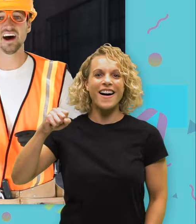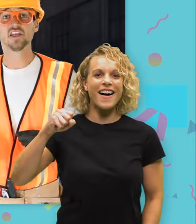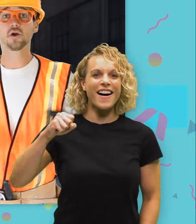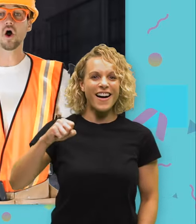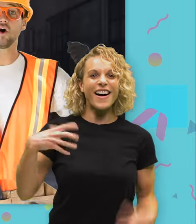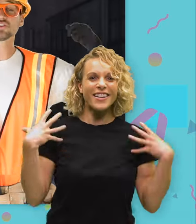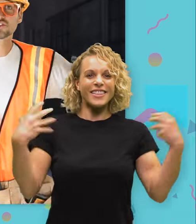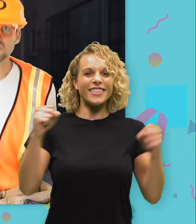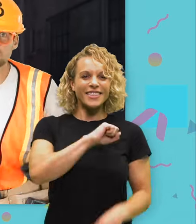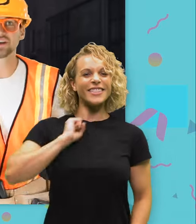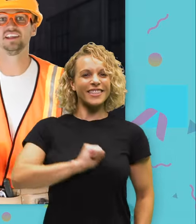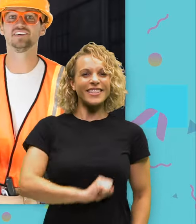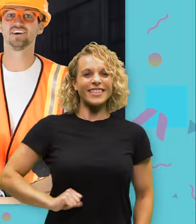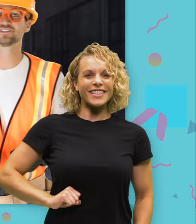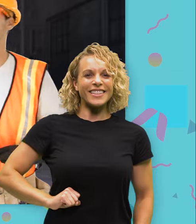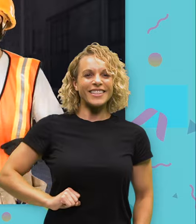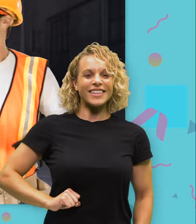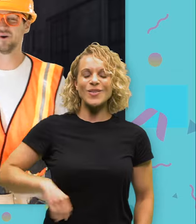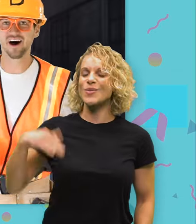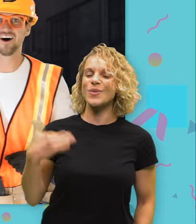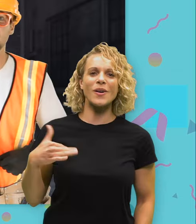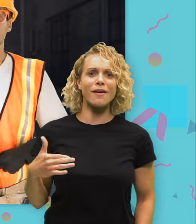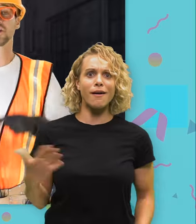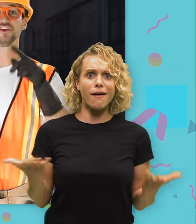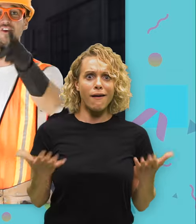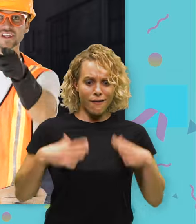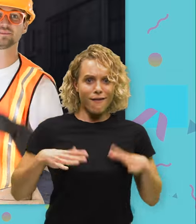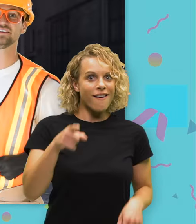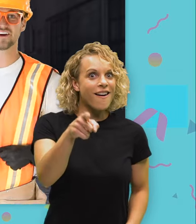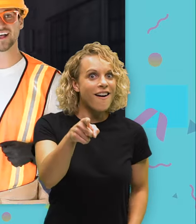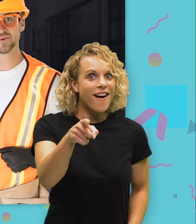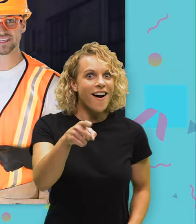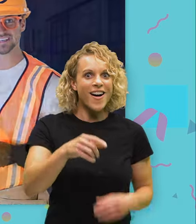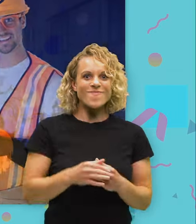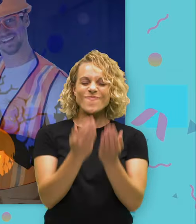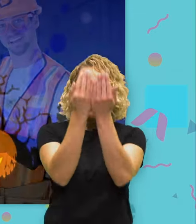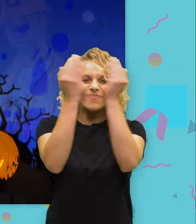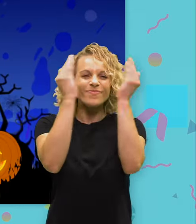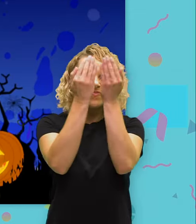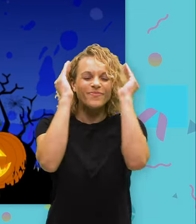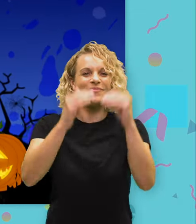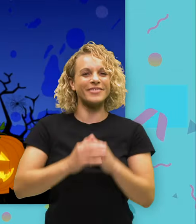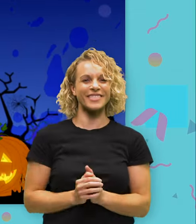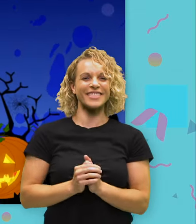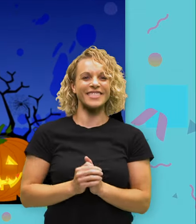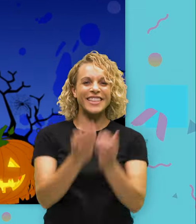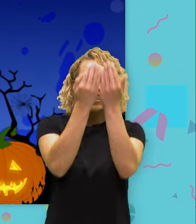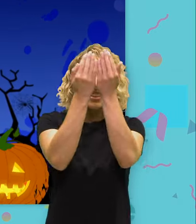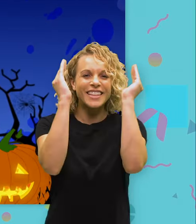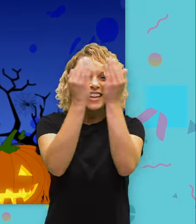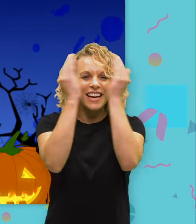Yeah, they're all superheroes. Wow, what are you gonna be for Halloween?